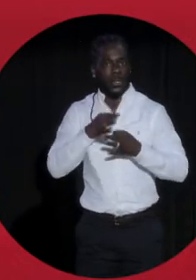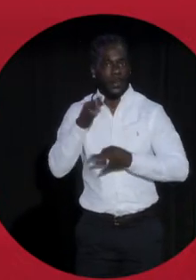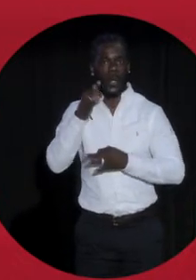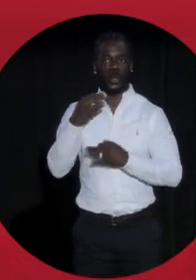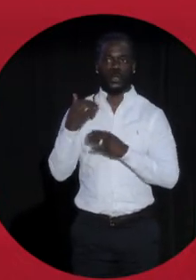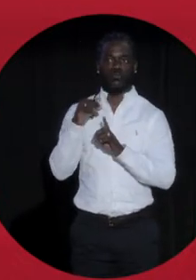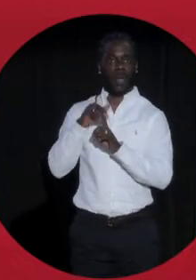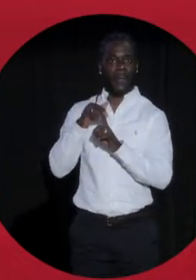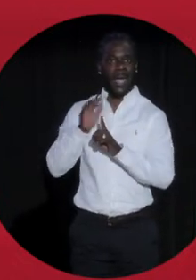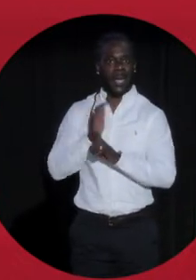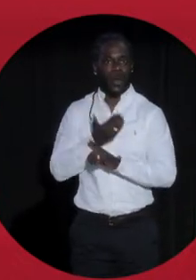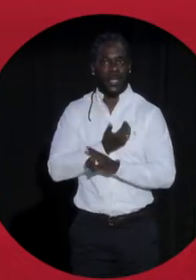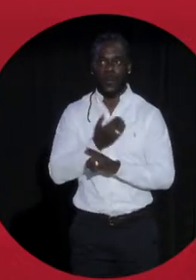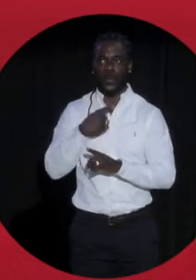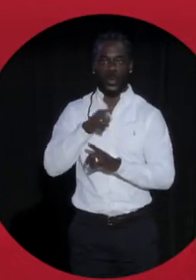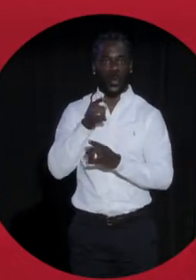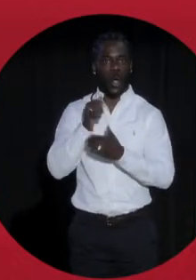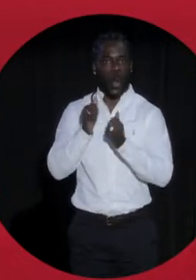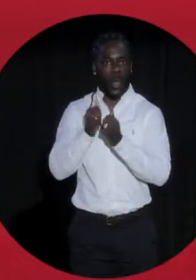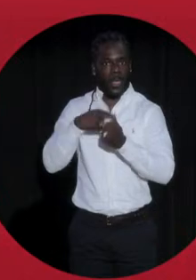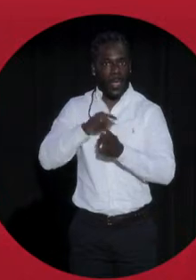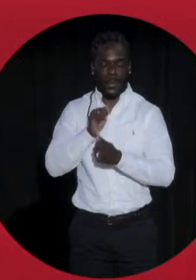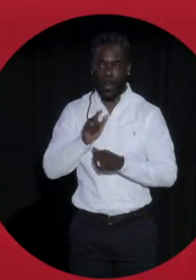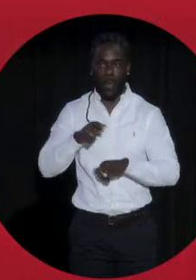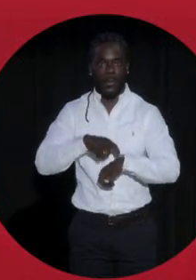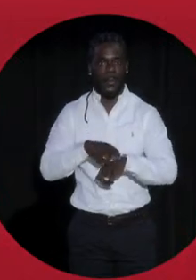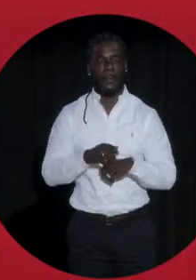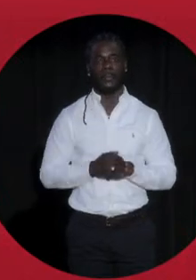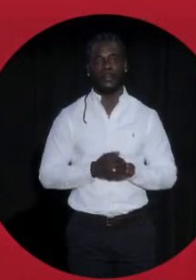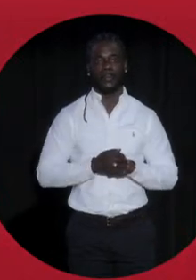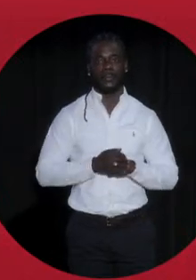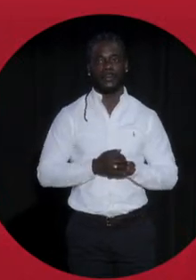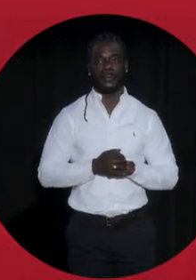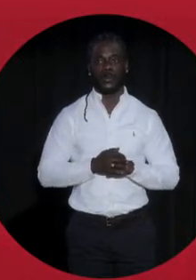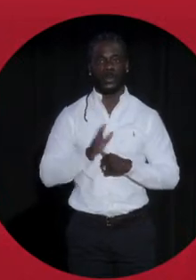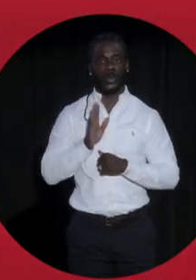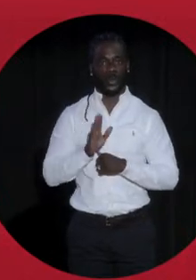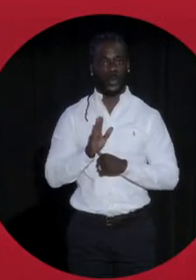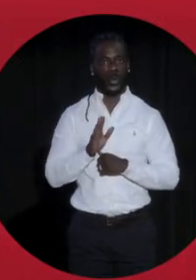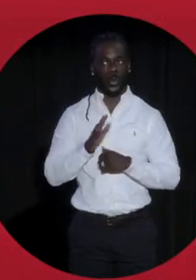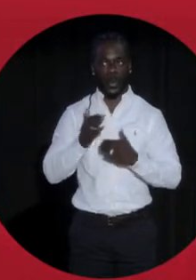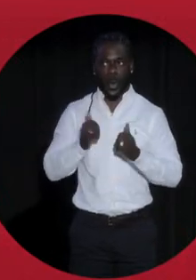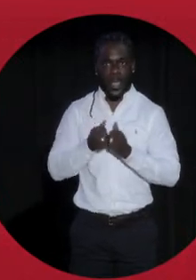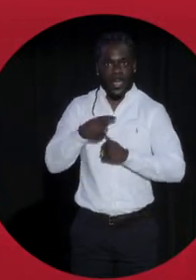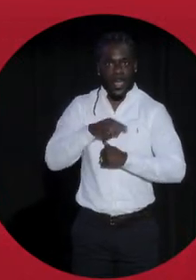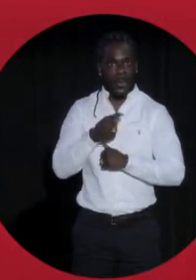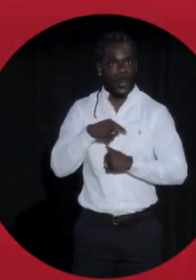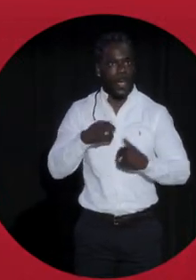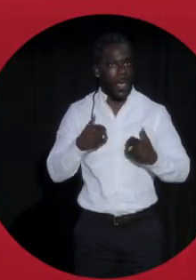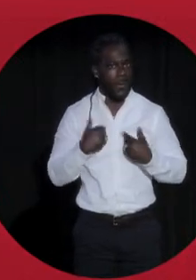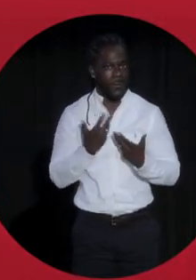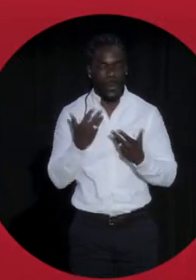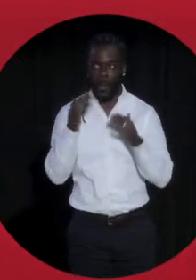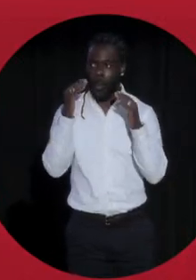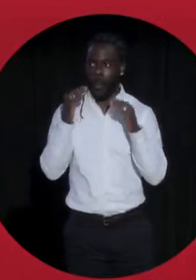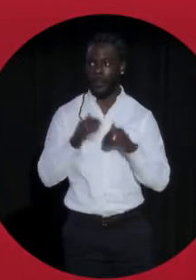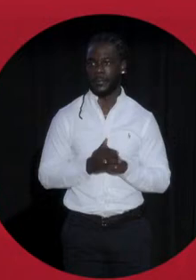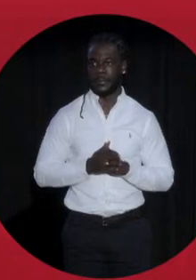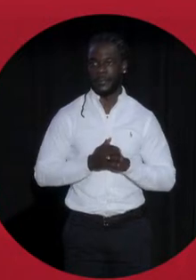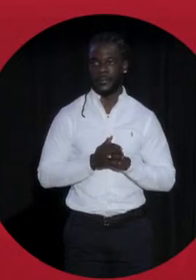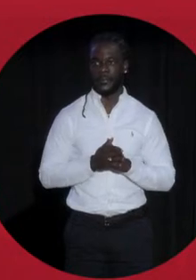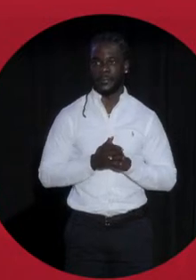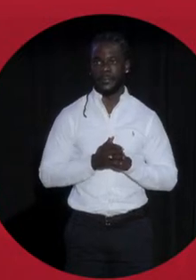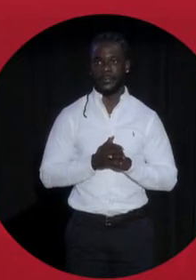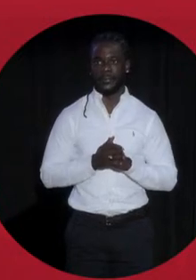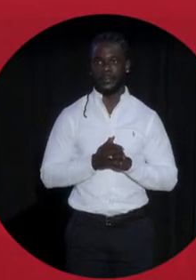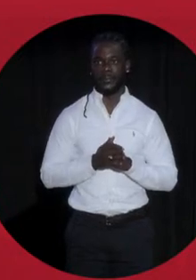reminding ourselves that you are always with us. And as long as your presence is among us, there is hope. So we